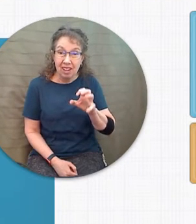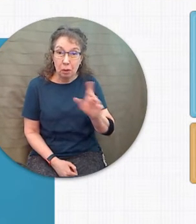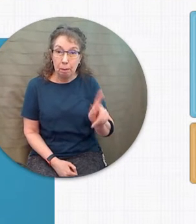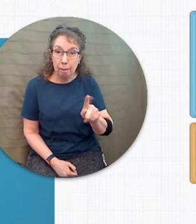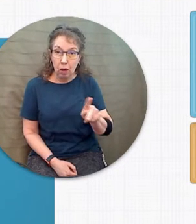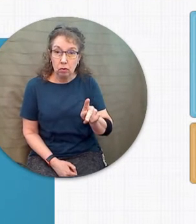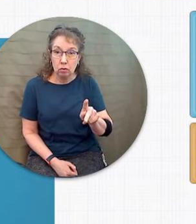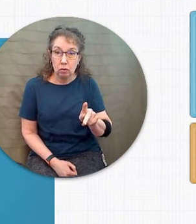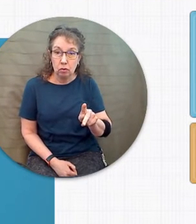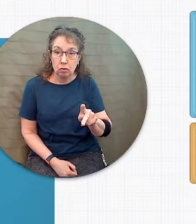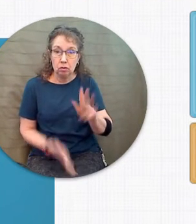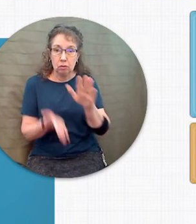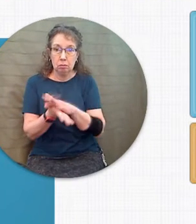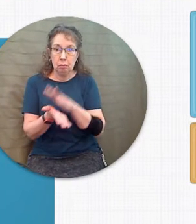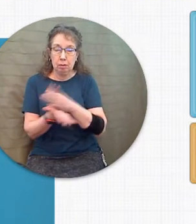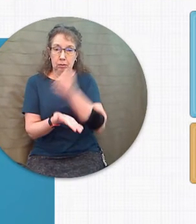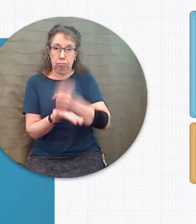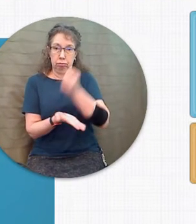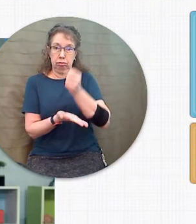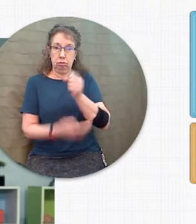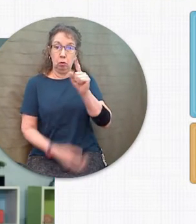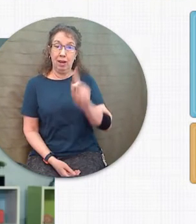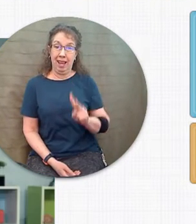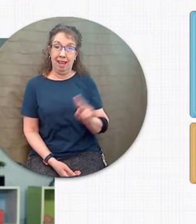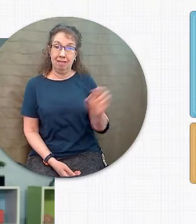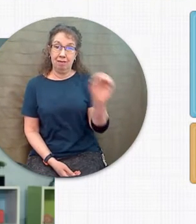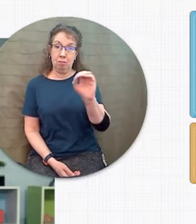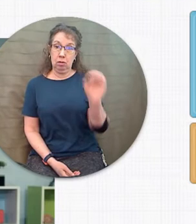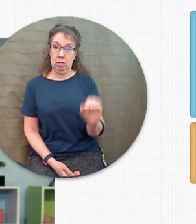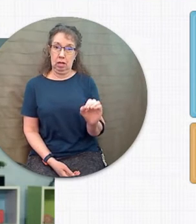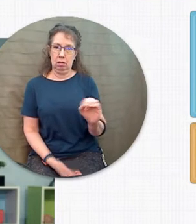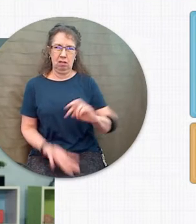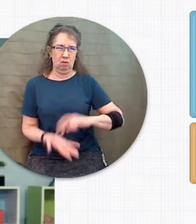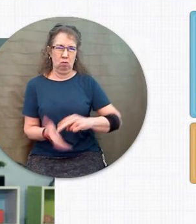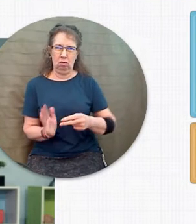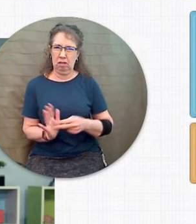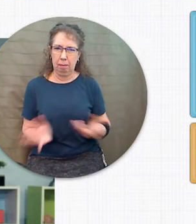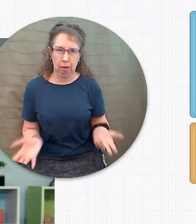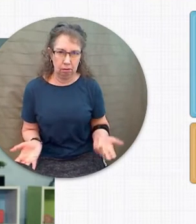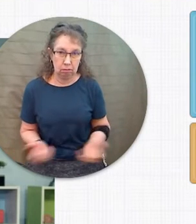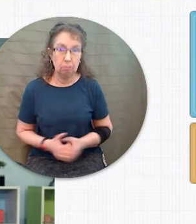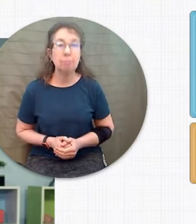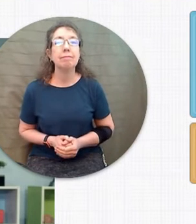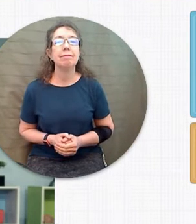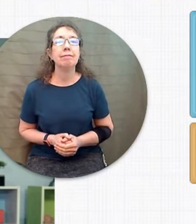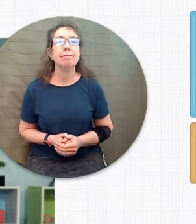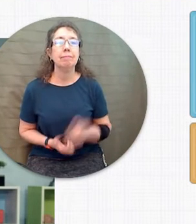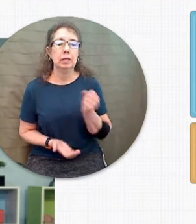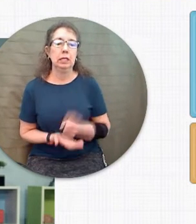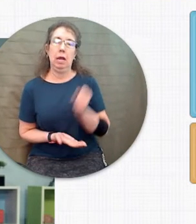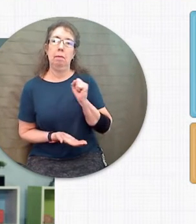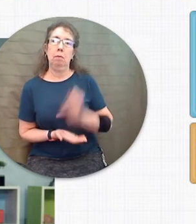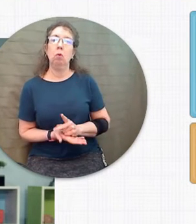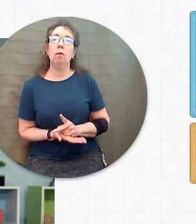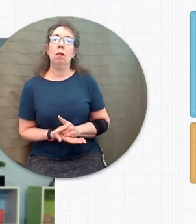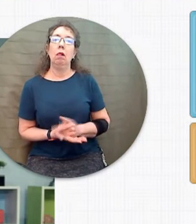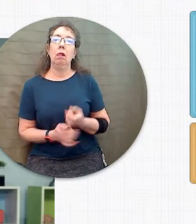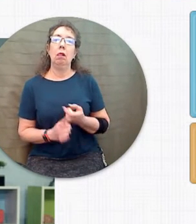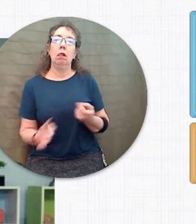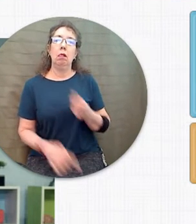The documentation stamp is 0.5%. A documentation stamp is a stamp of approval